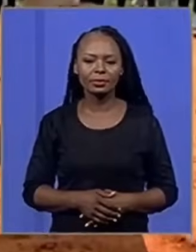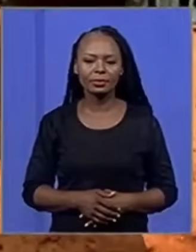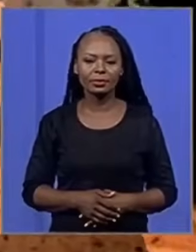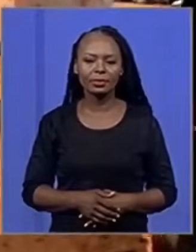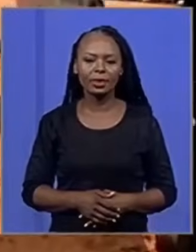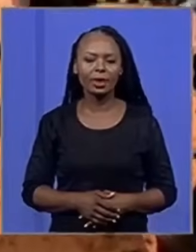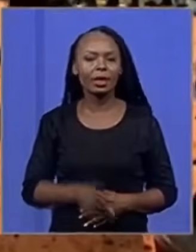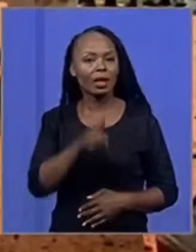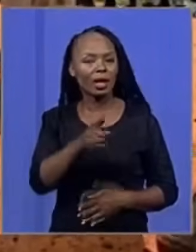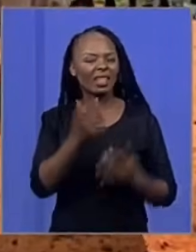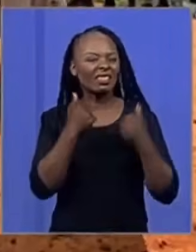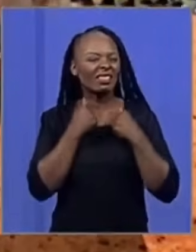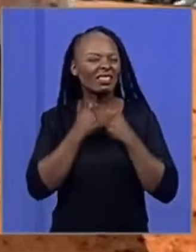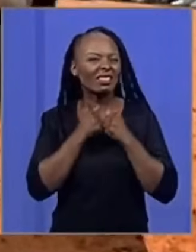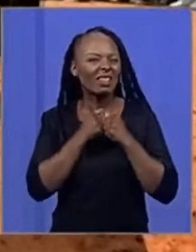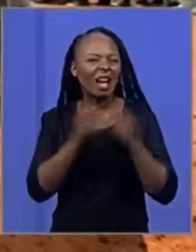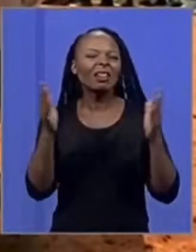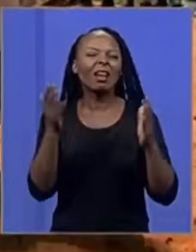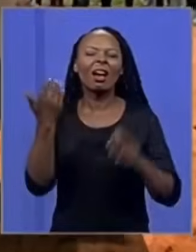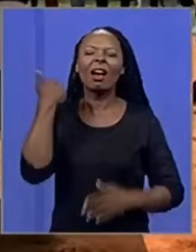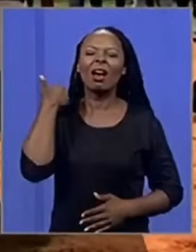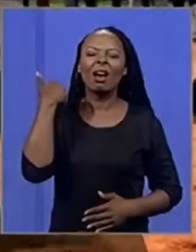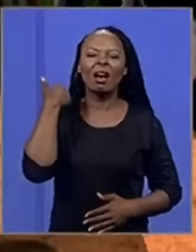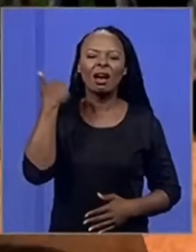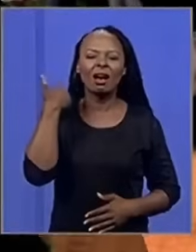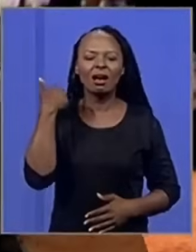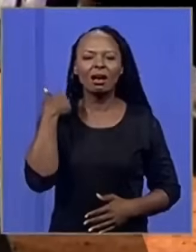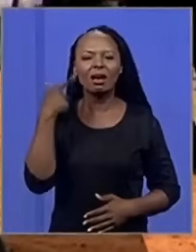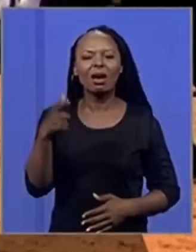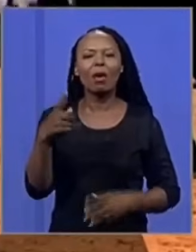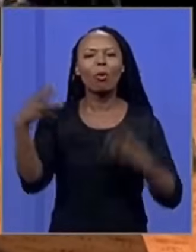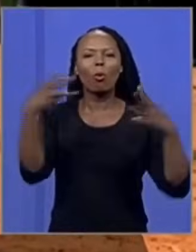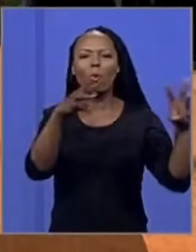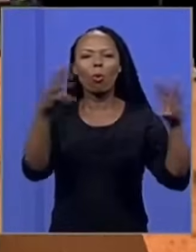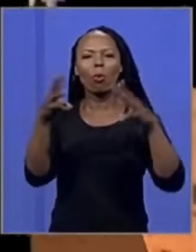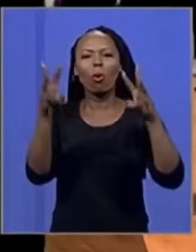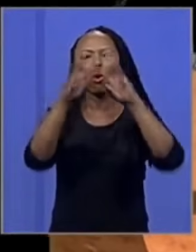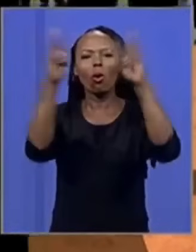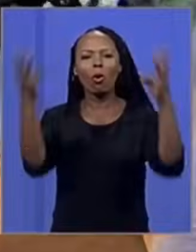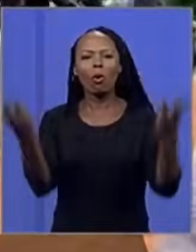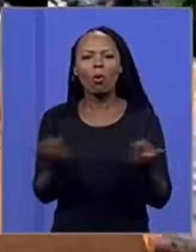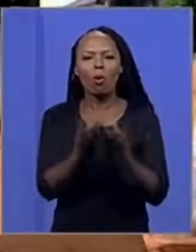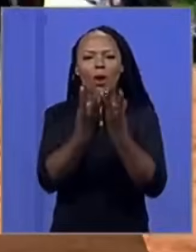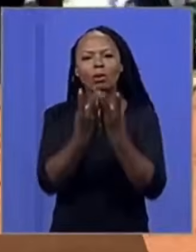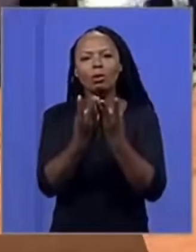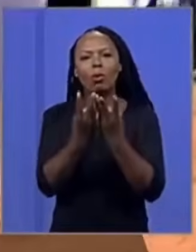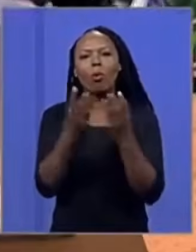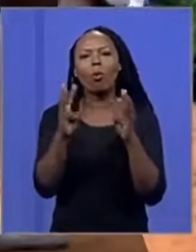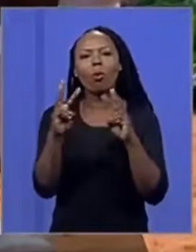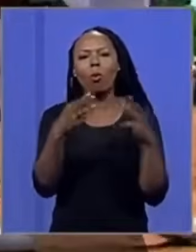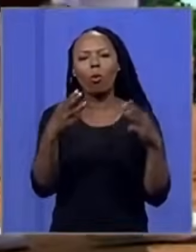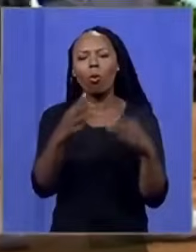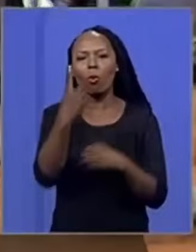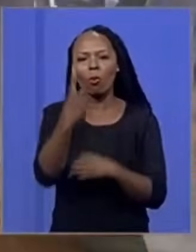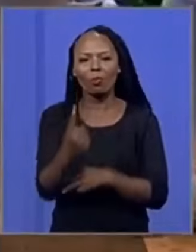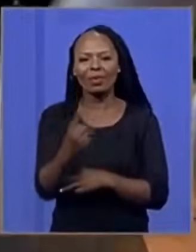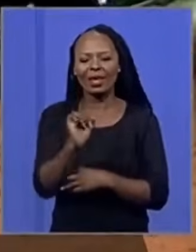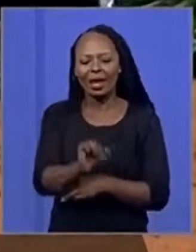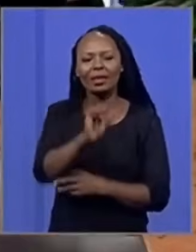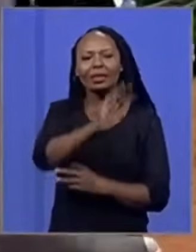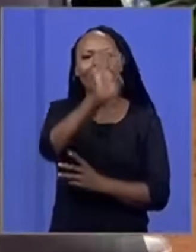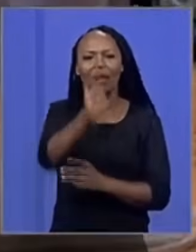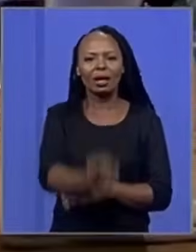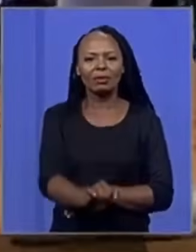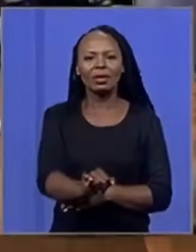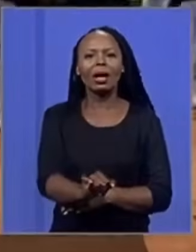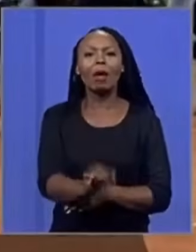Seno se sale se simolotse kgale go gopola bagale ba ntwa ya ntlha ya lefatshe ba Afrika Borwa mme karolo nngwe ya bone ke eo e ileng